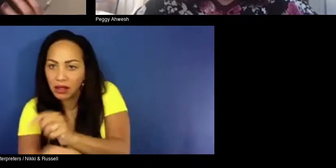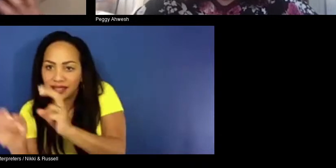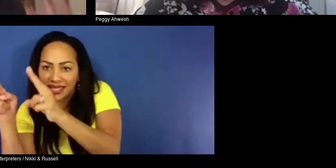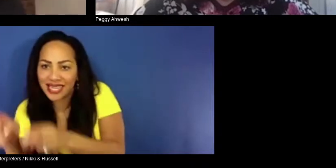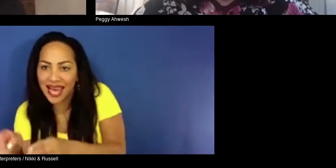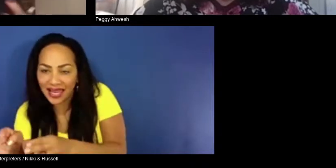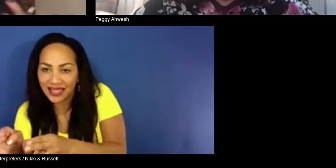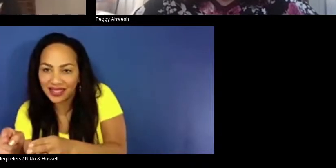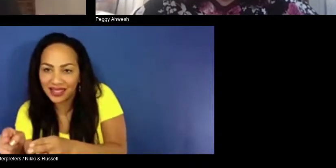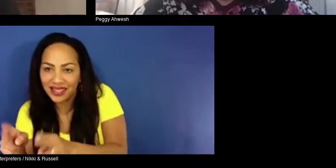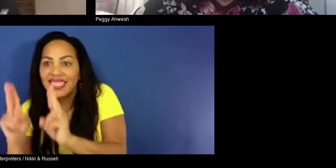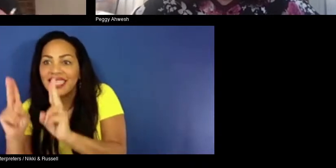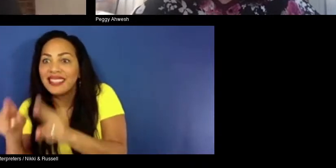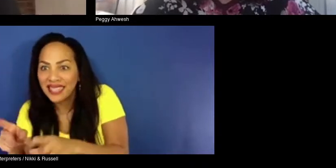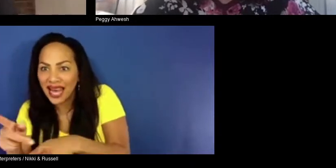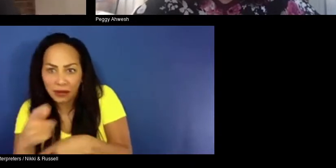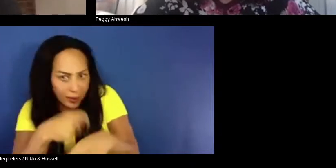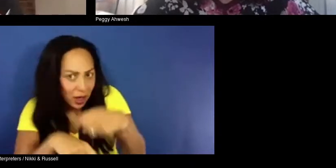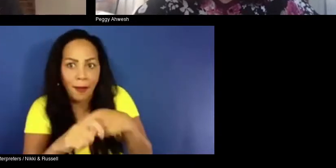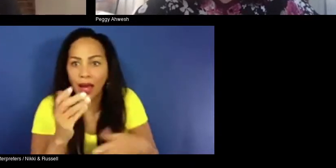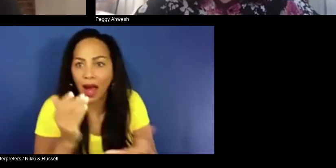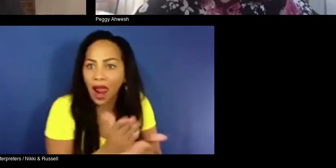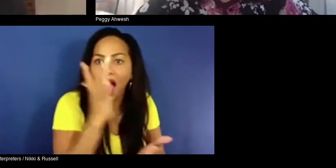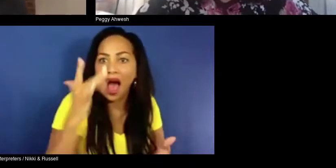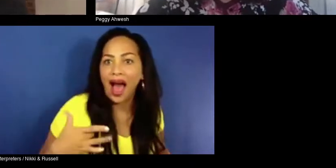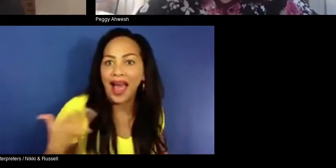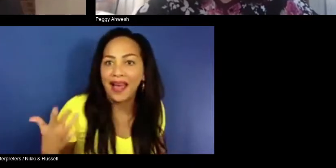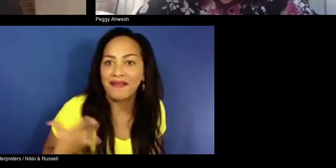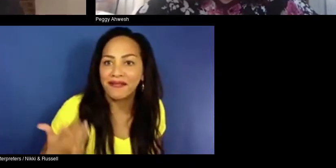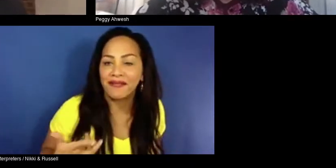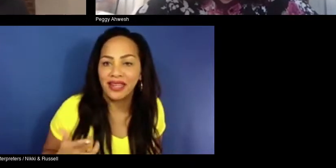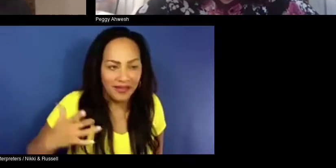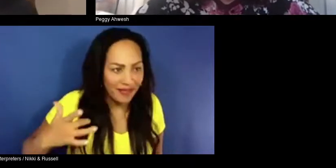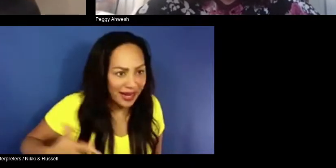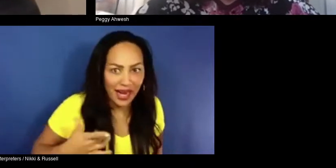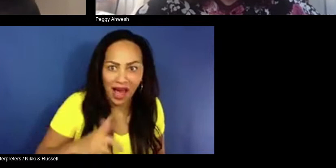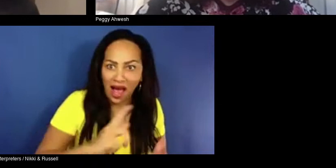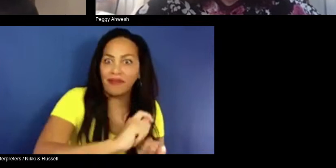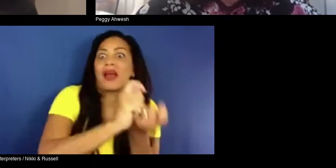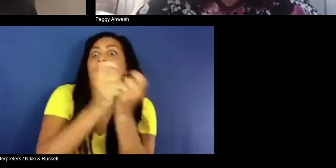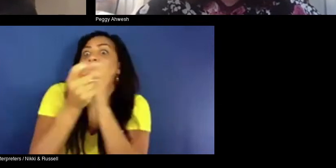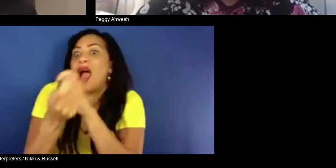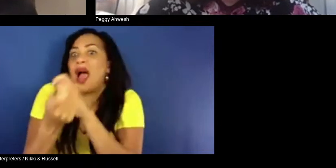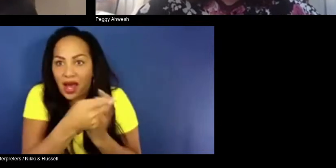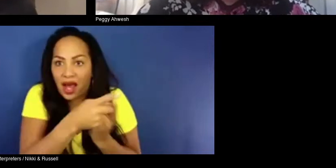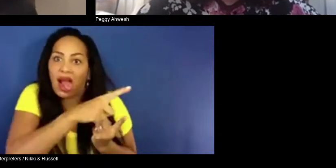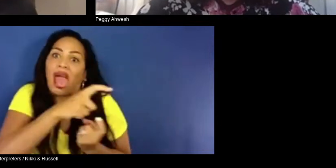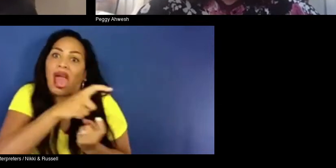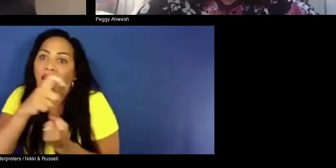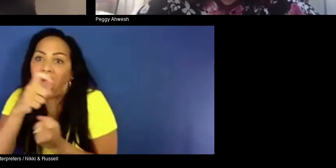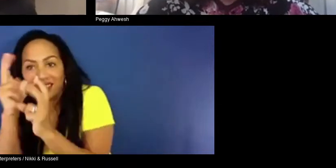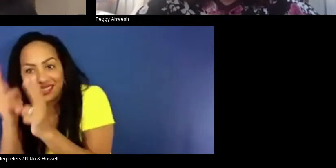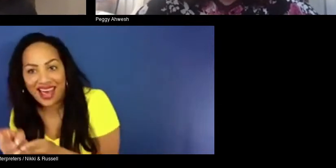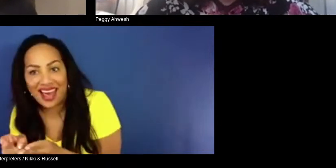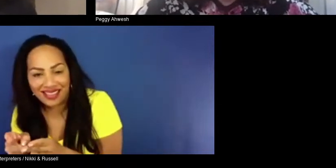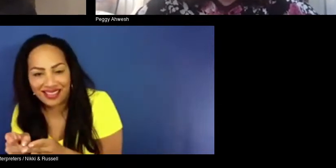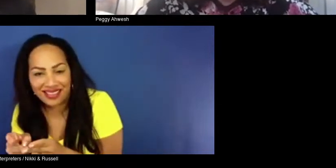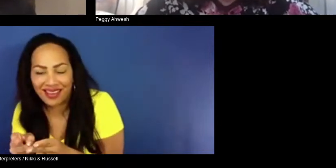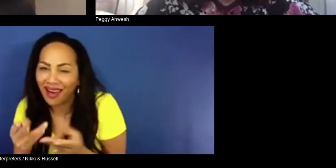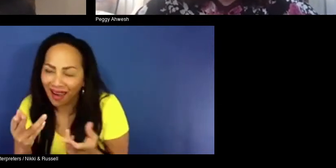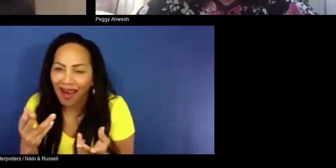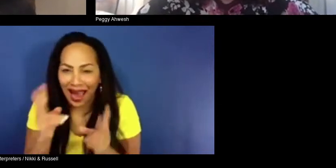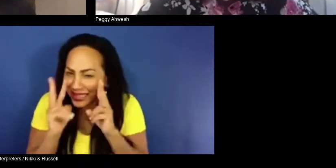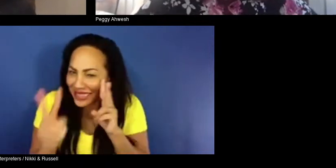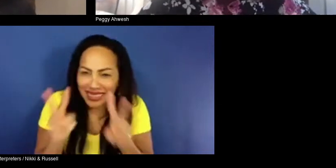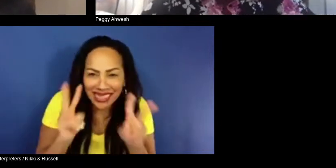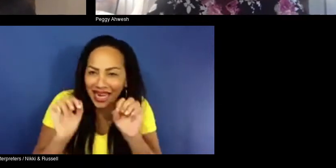you have alive things that are subject to, you know, some kind of pull towards death. And especially in the